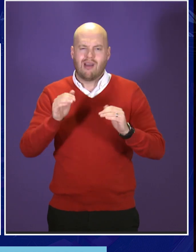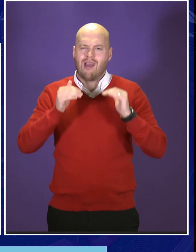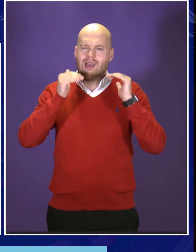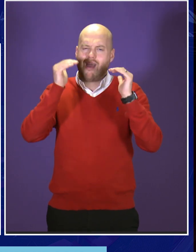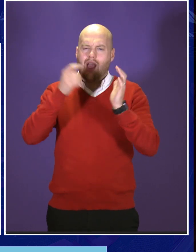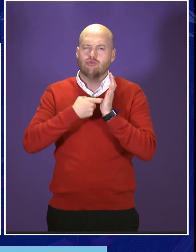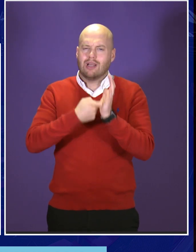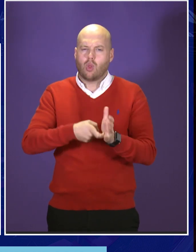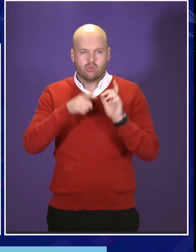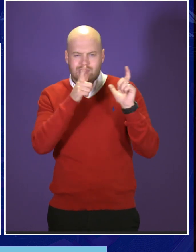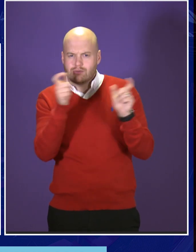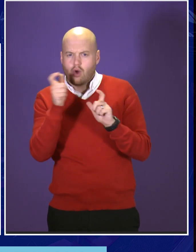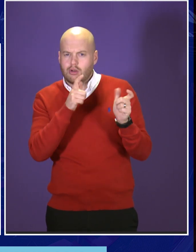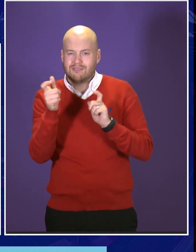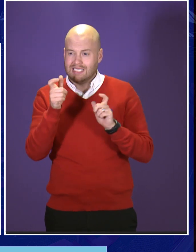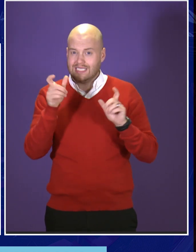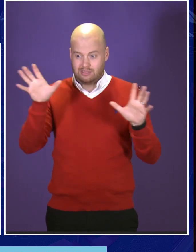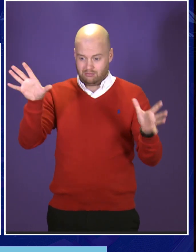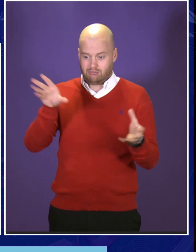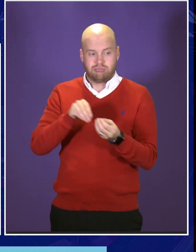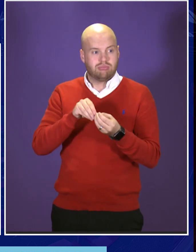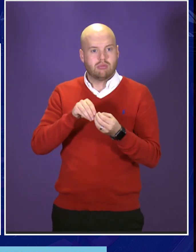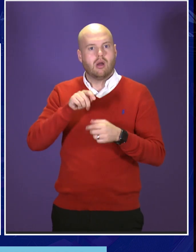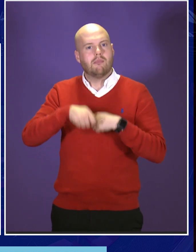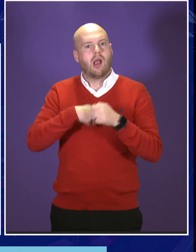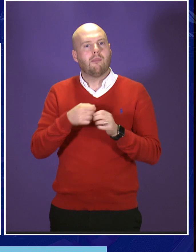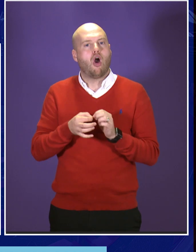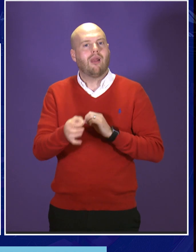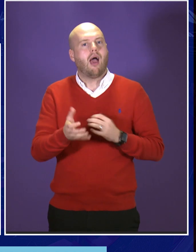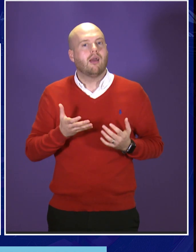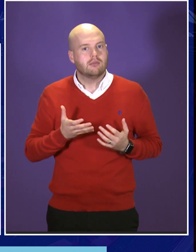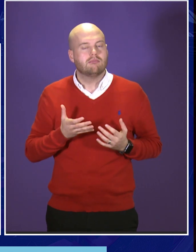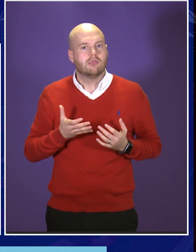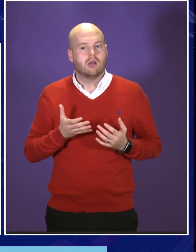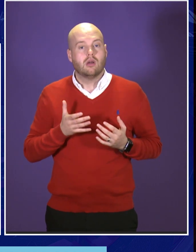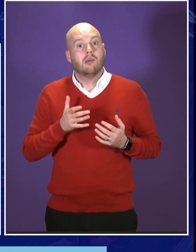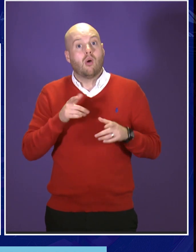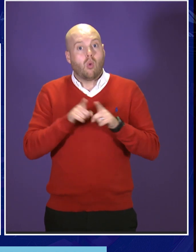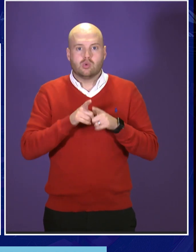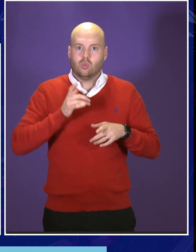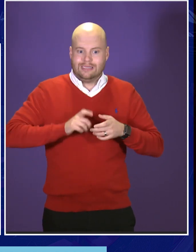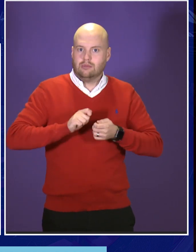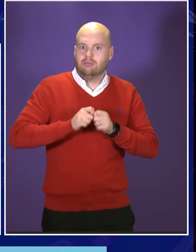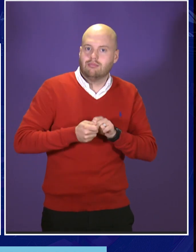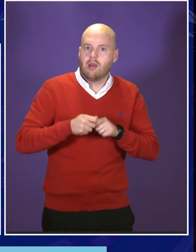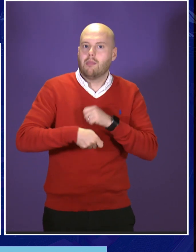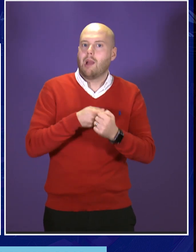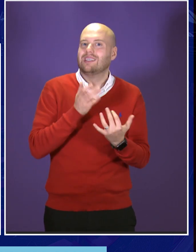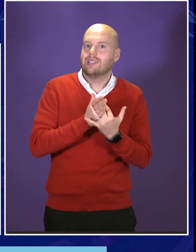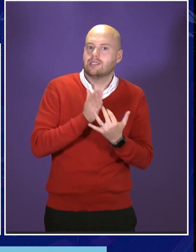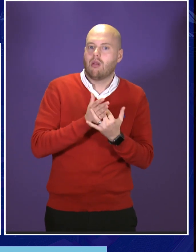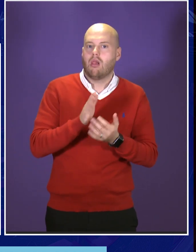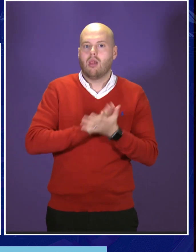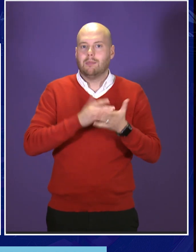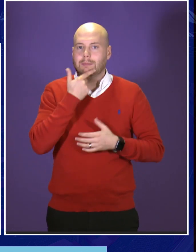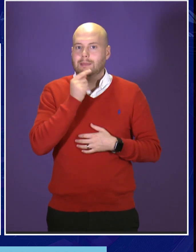photography to look at these sites around the world, to bring them online, but also to make them accessible and hopefully also enjoyable for people to